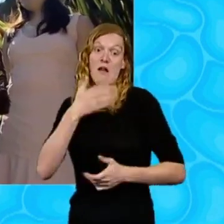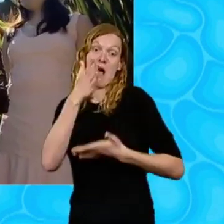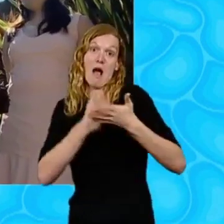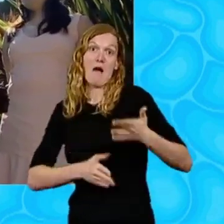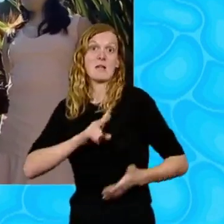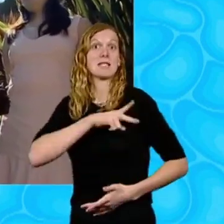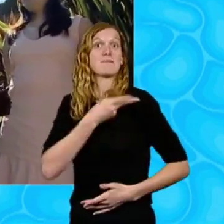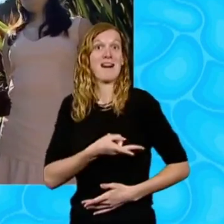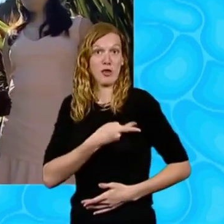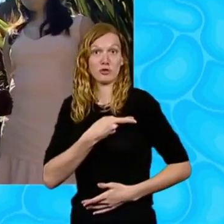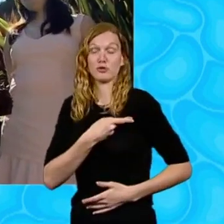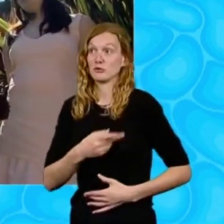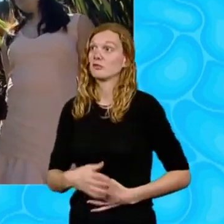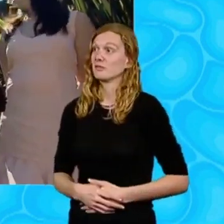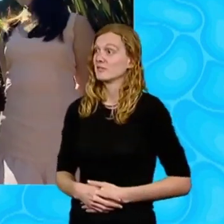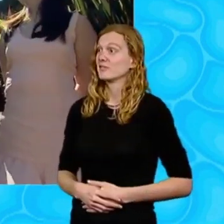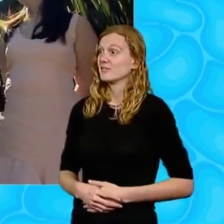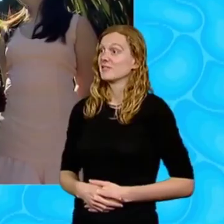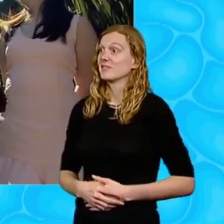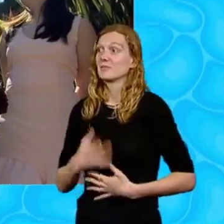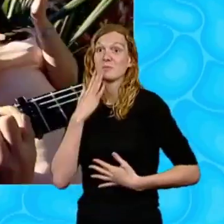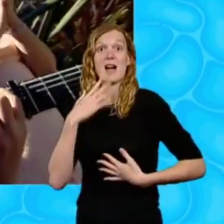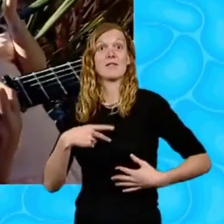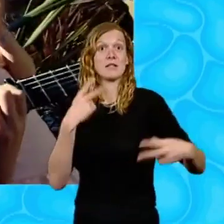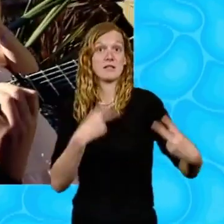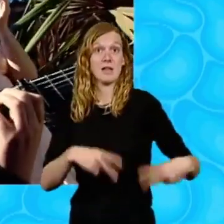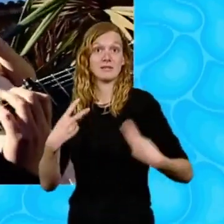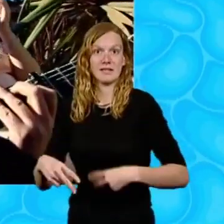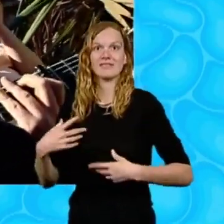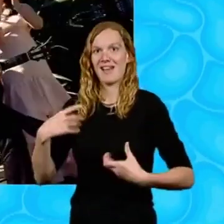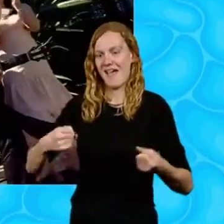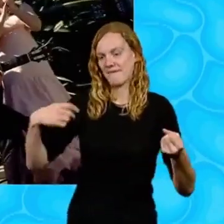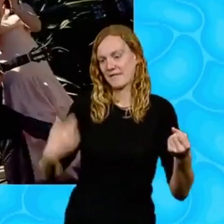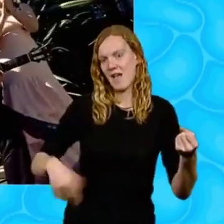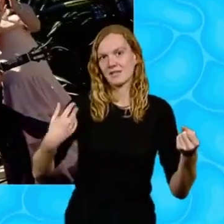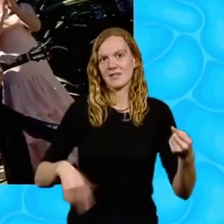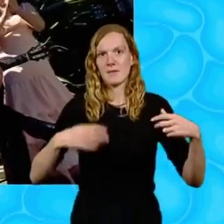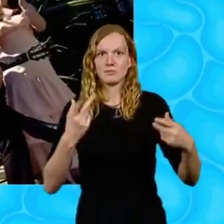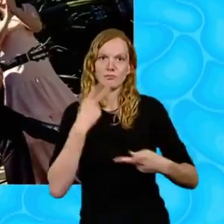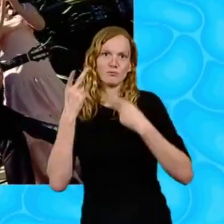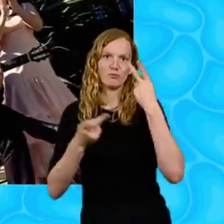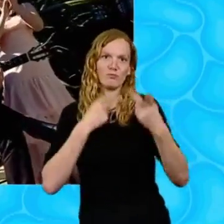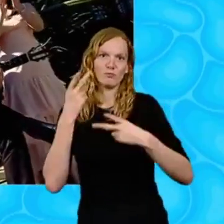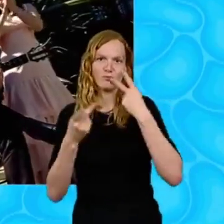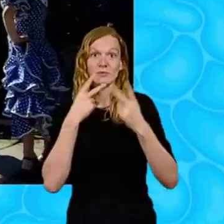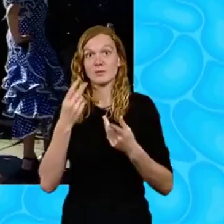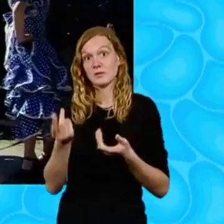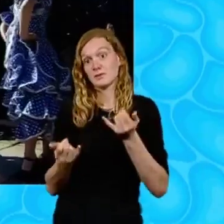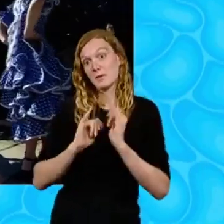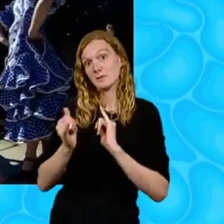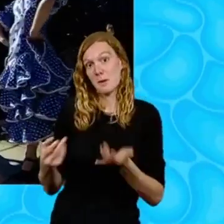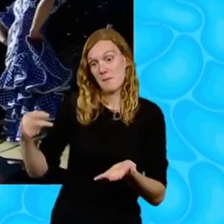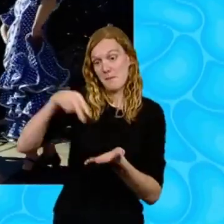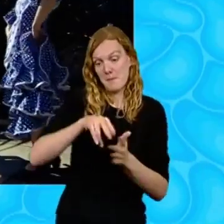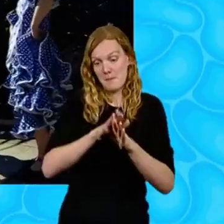When we dance flamenco, we have a guitar player, a singer, and sometimes someone that plays the